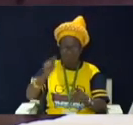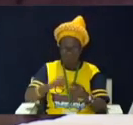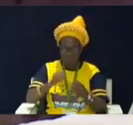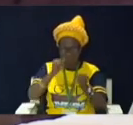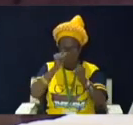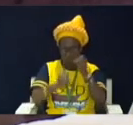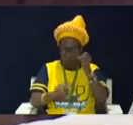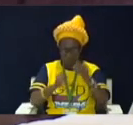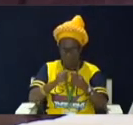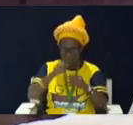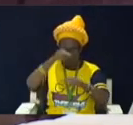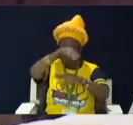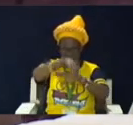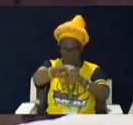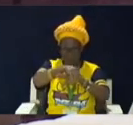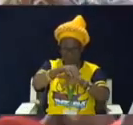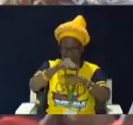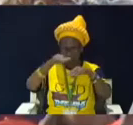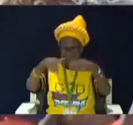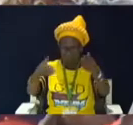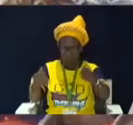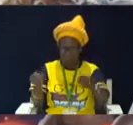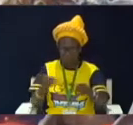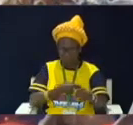Tonight, Father, give us your best.